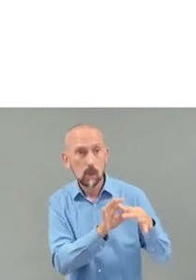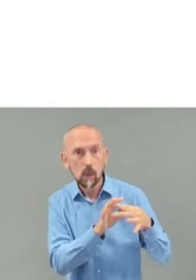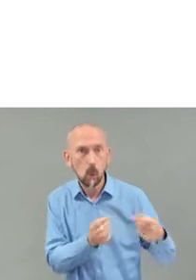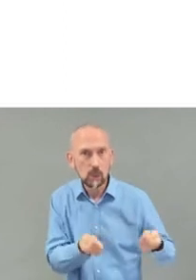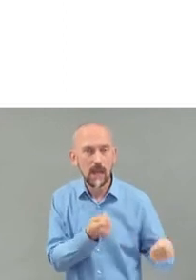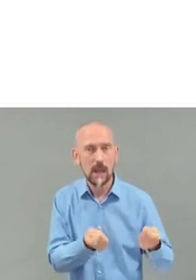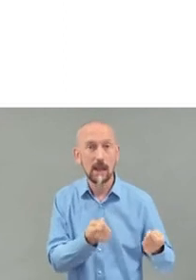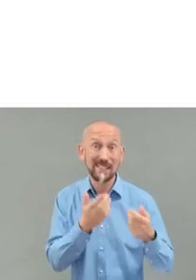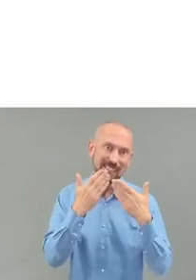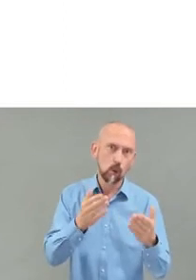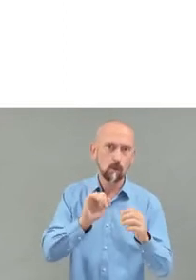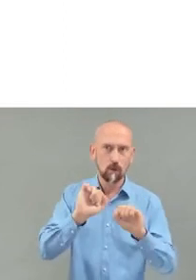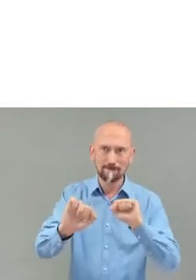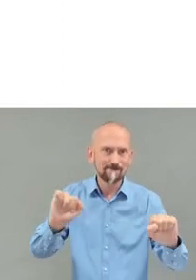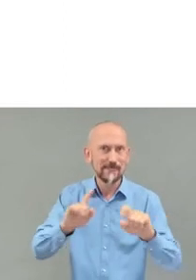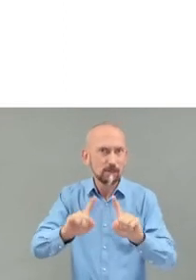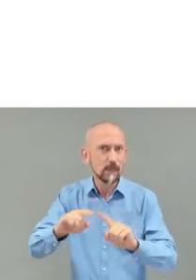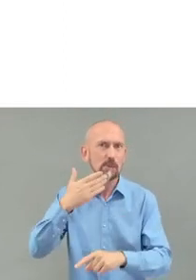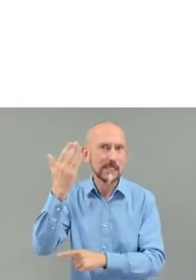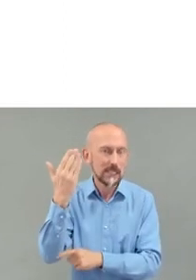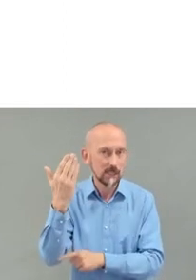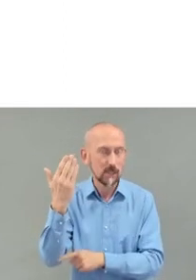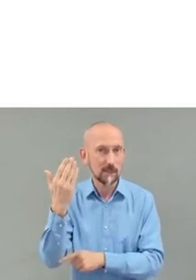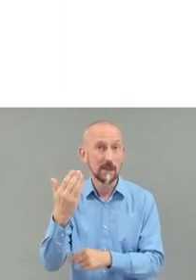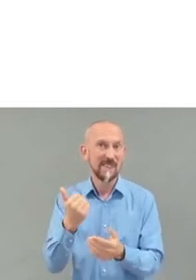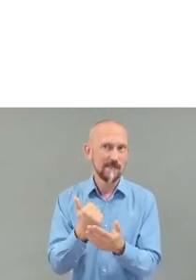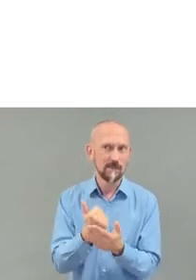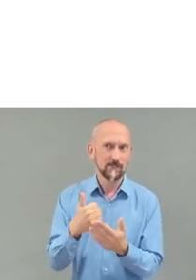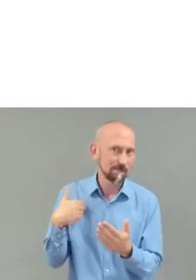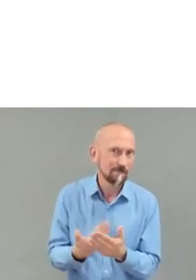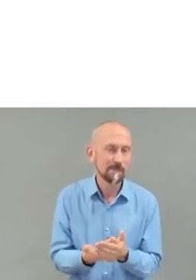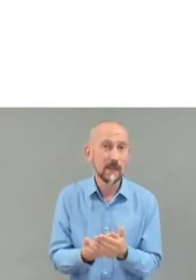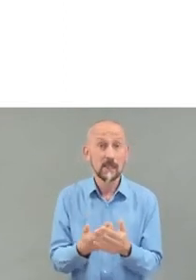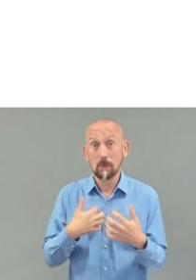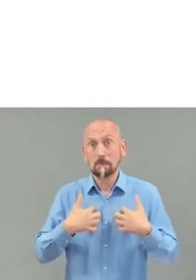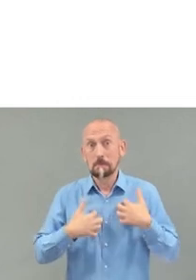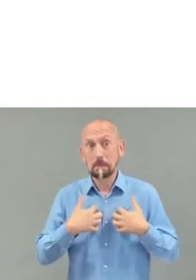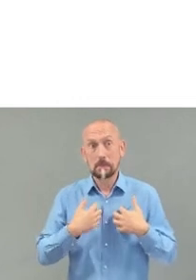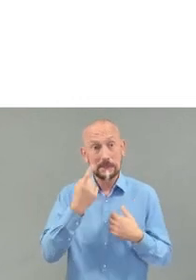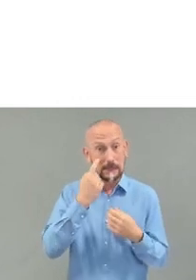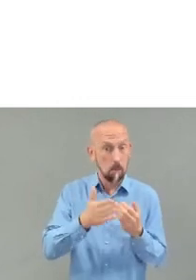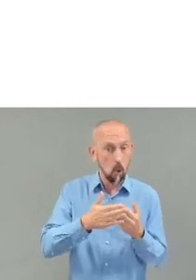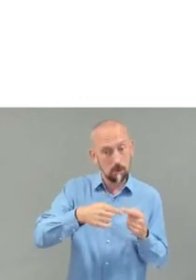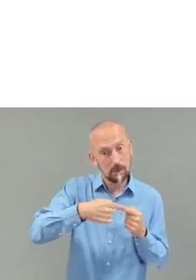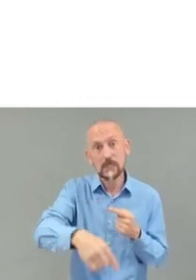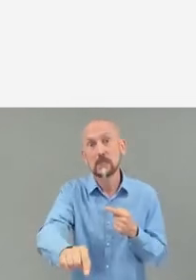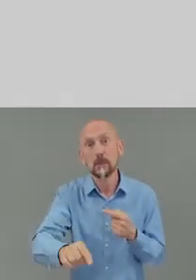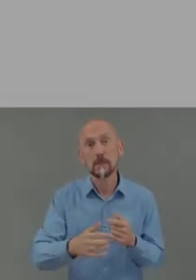presenters today. I think it's been a really good session, and look forward to seeing more in the rest of the week. Thank you very much.